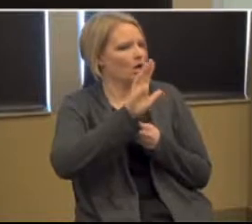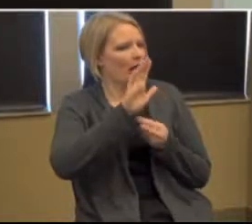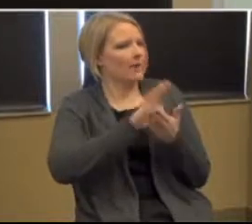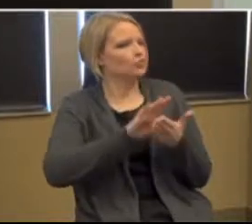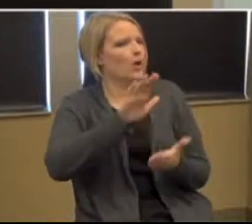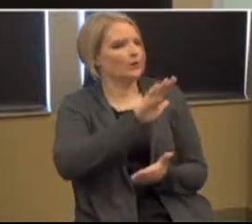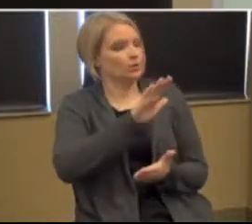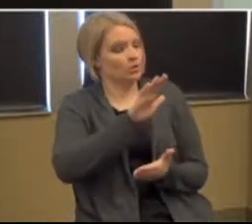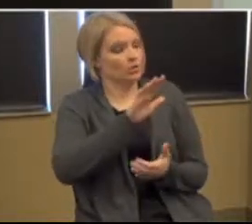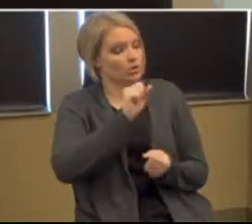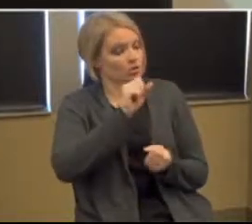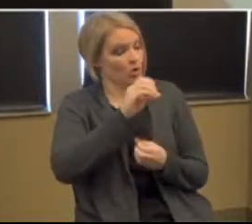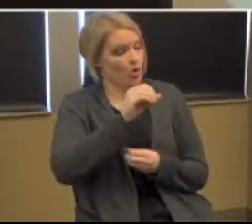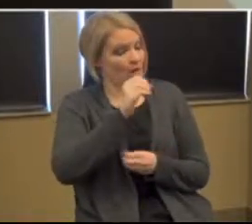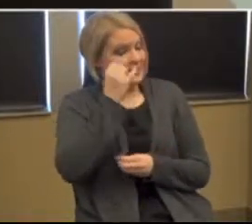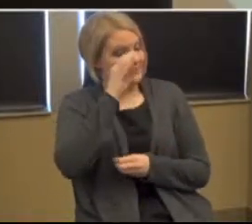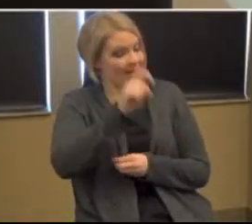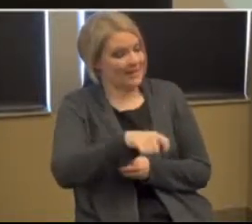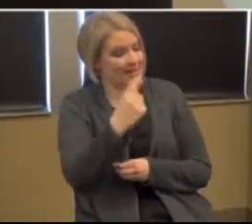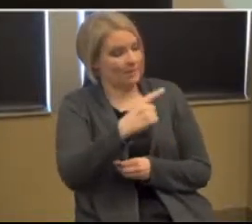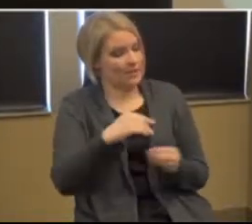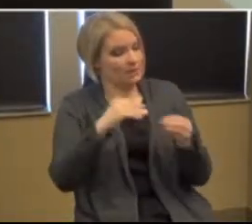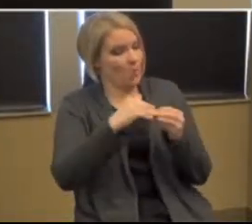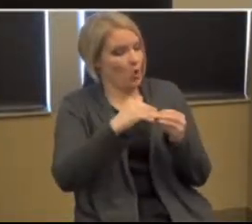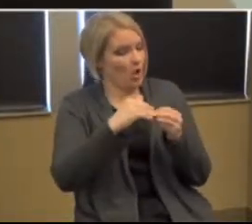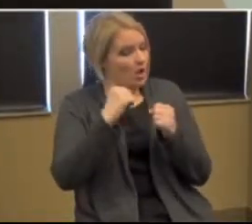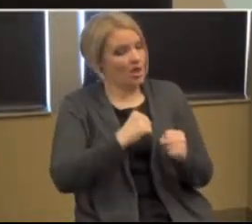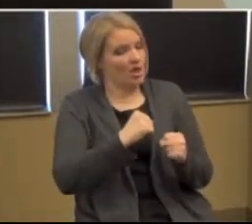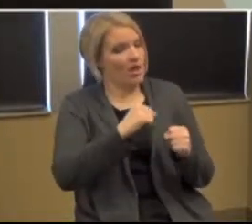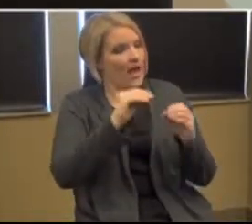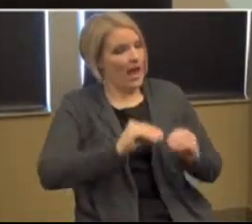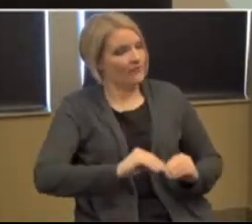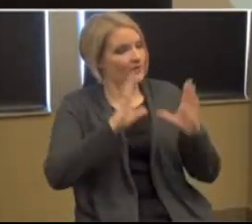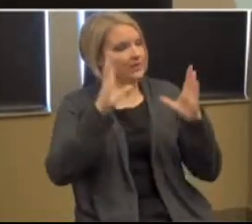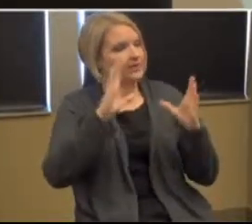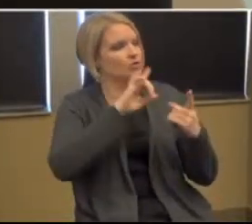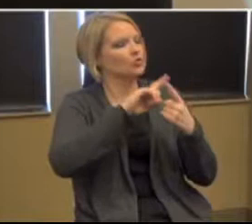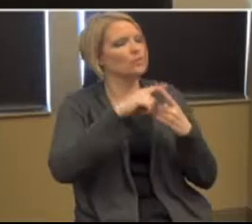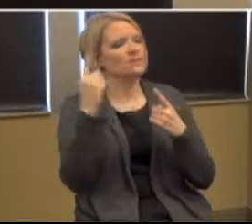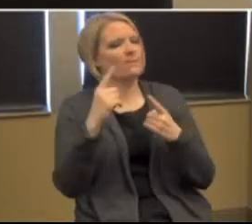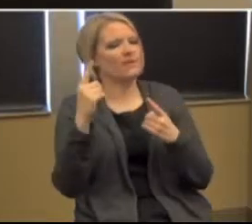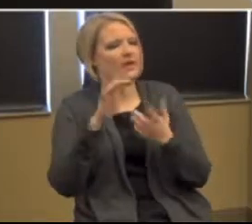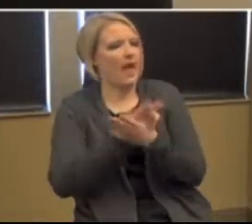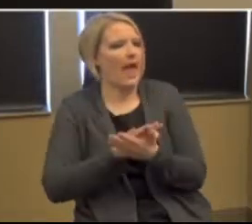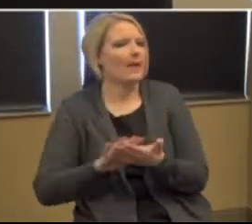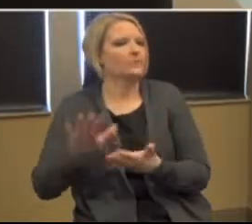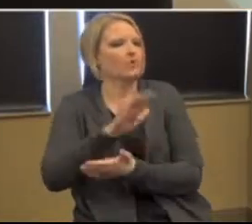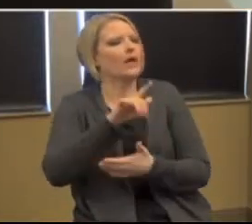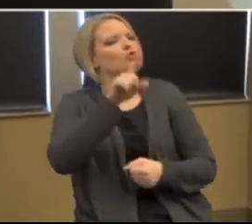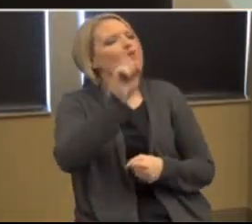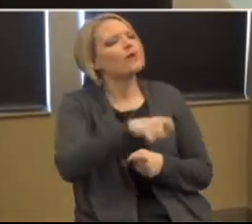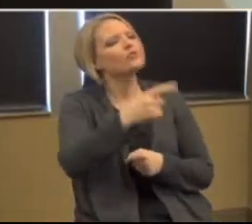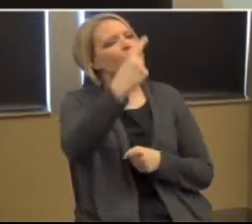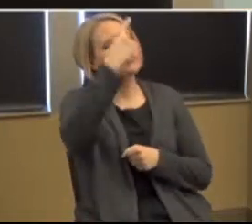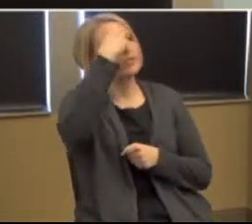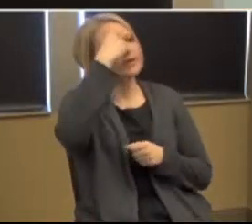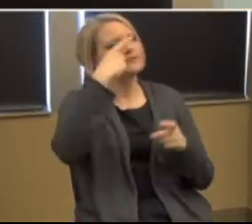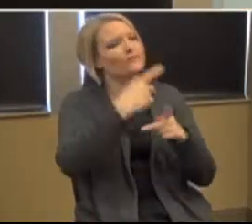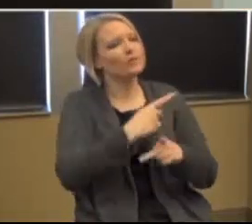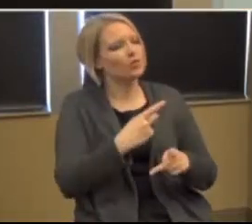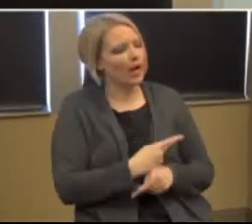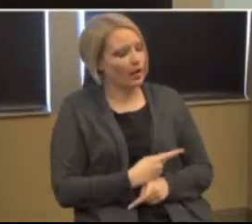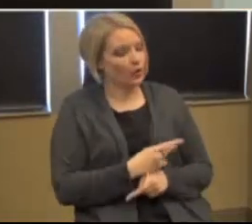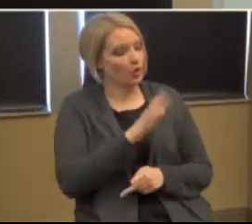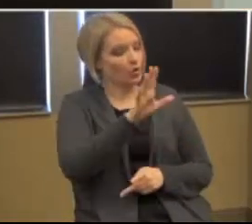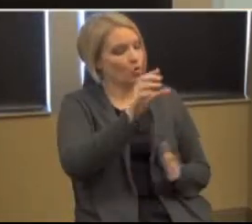listed from needing more concrete to the most abstract at the bottom. And you have to figure out,